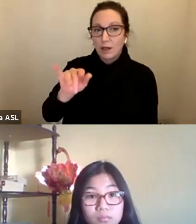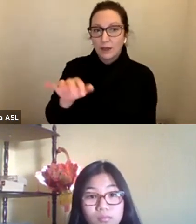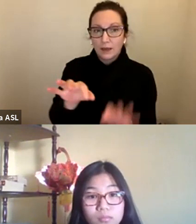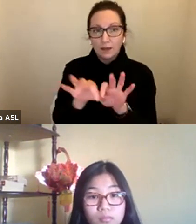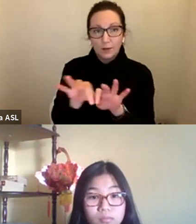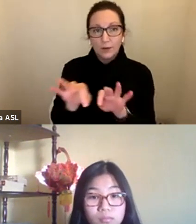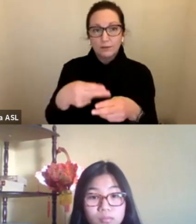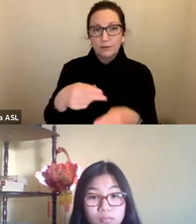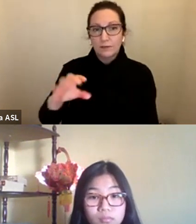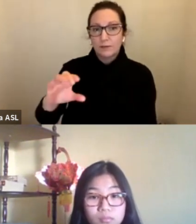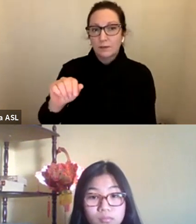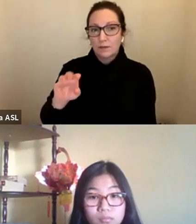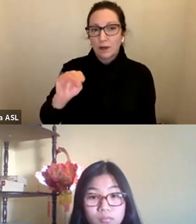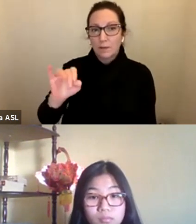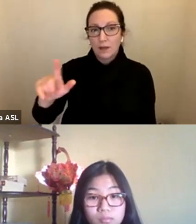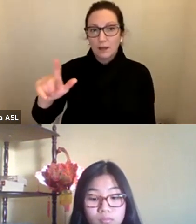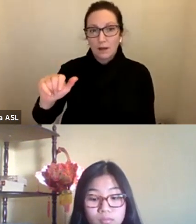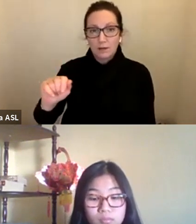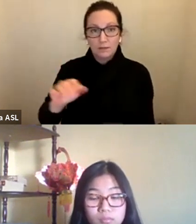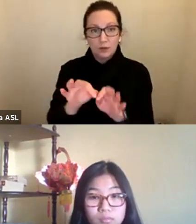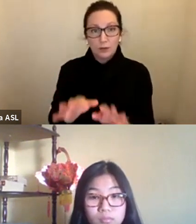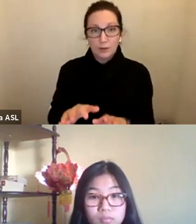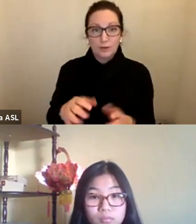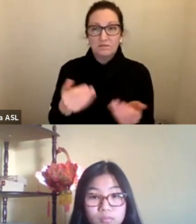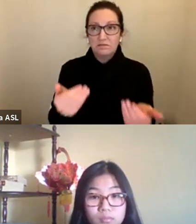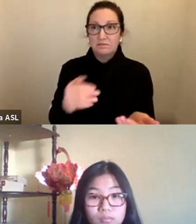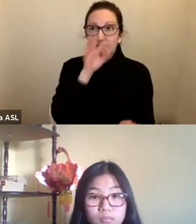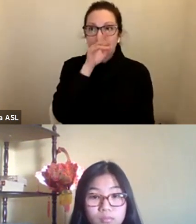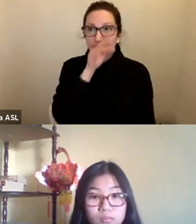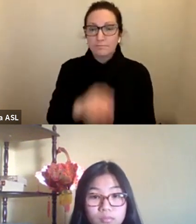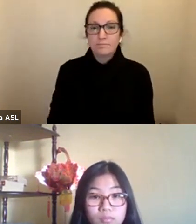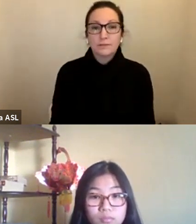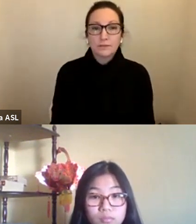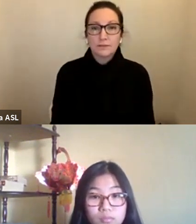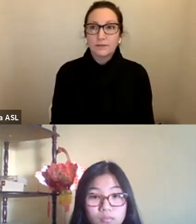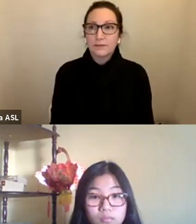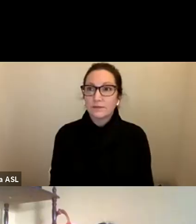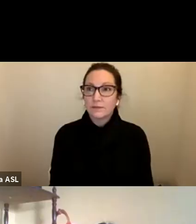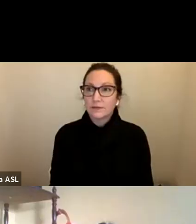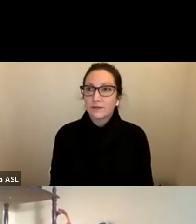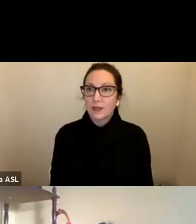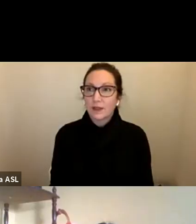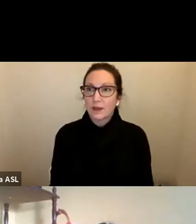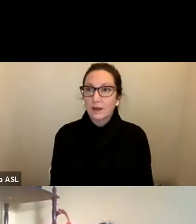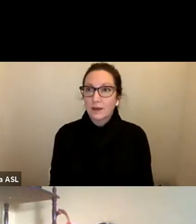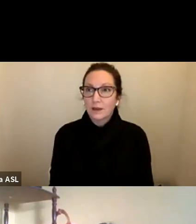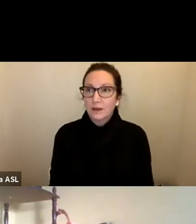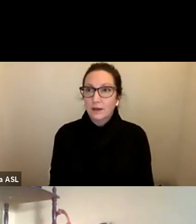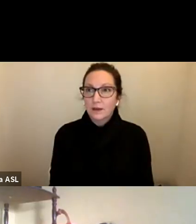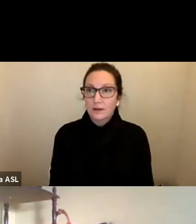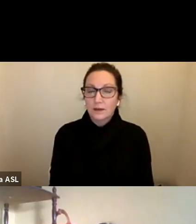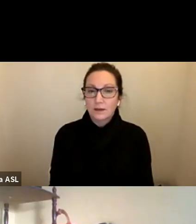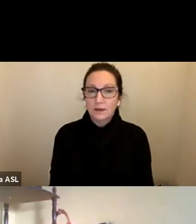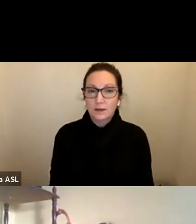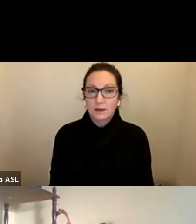Jamal. Hello, good afternoon. How are you doing? My name is Camila. I'm going to be your